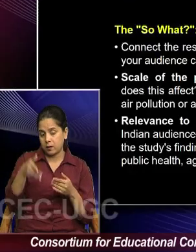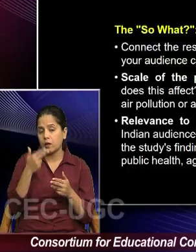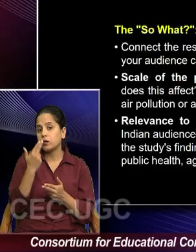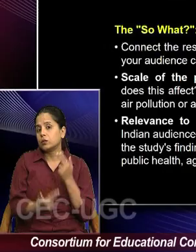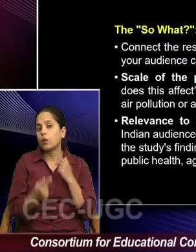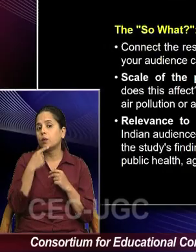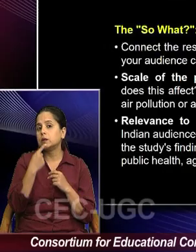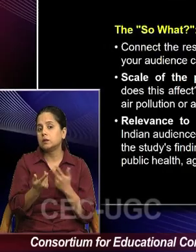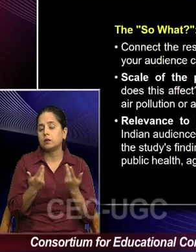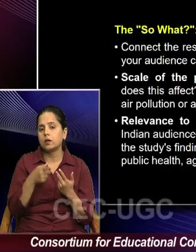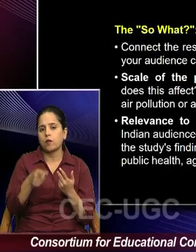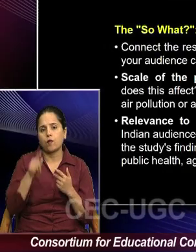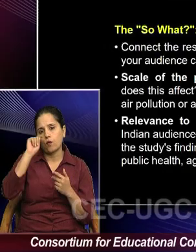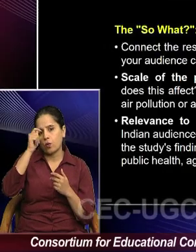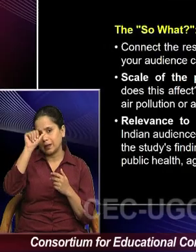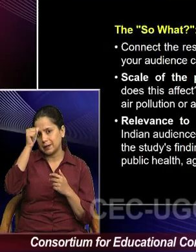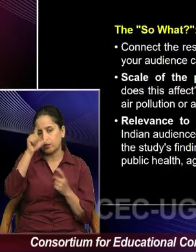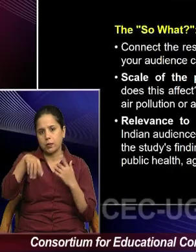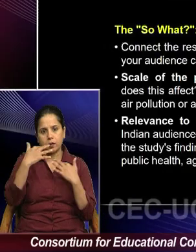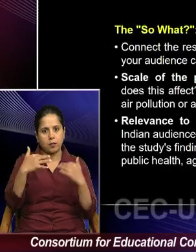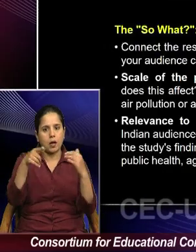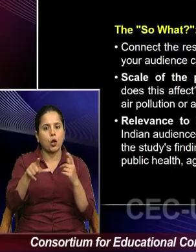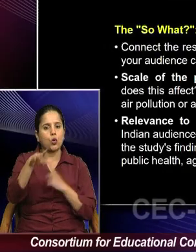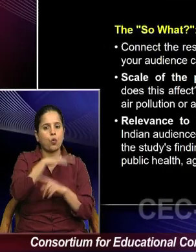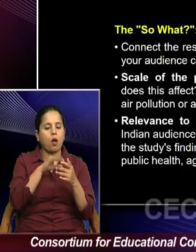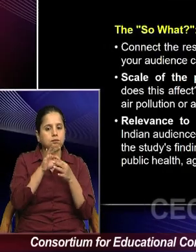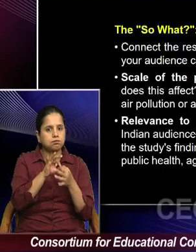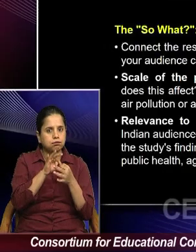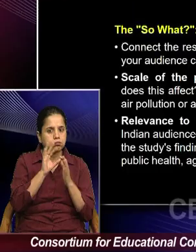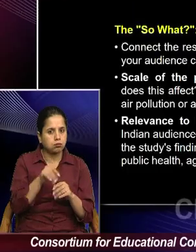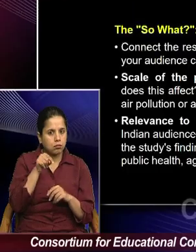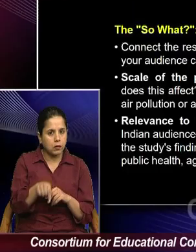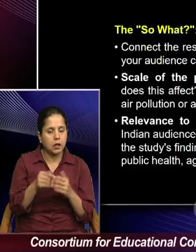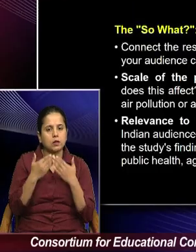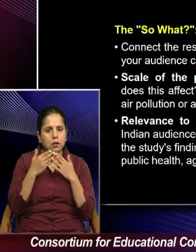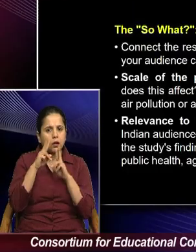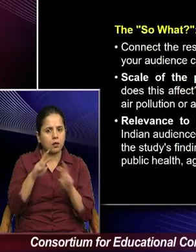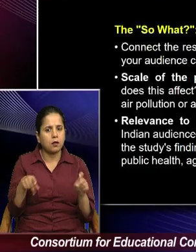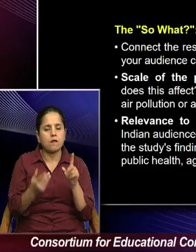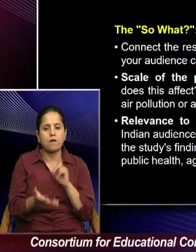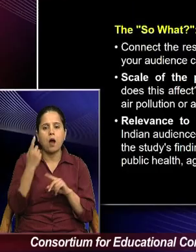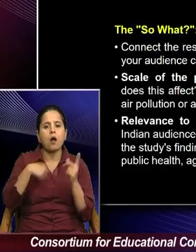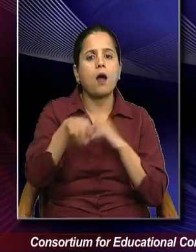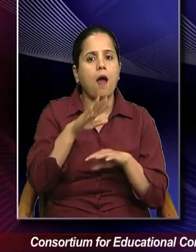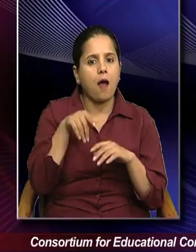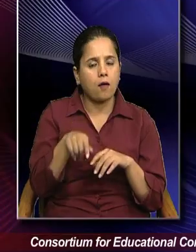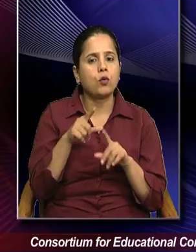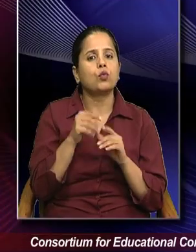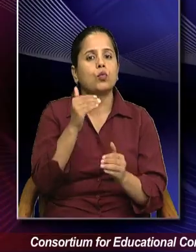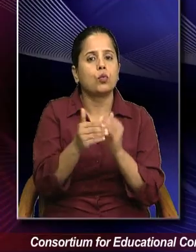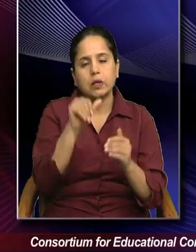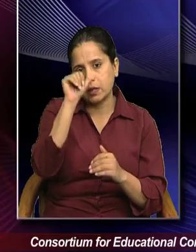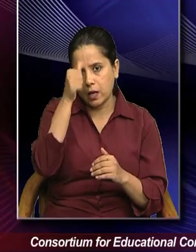story is for an Indian audience. Find a local connection. Does the study finding have implication for